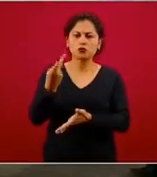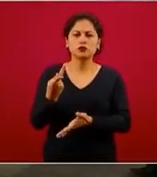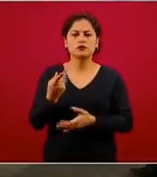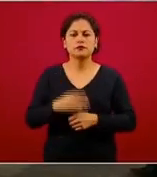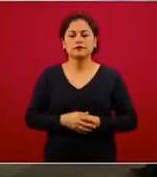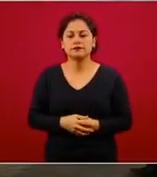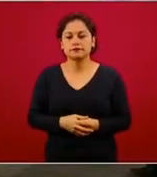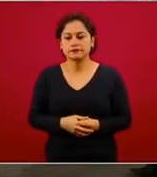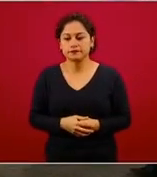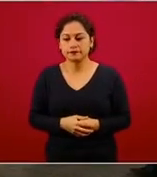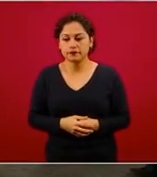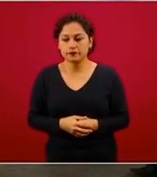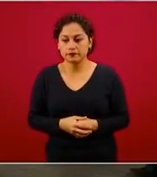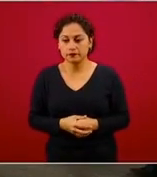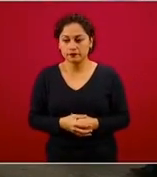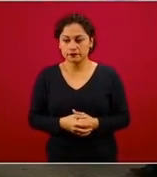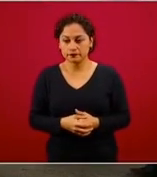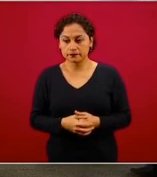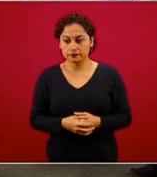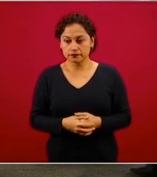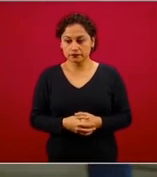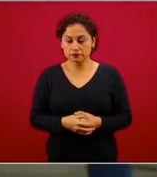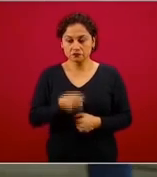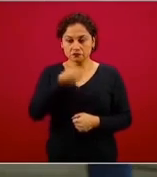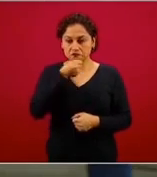explain it to you again.